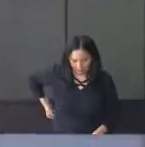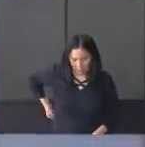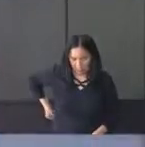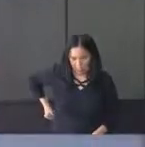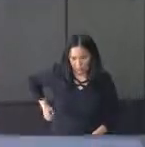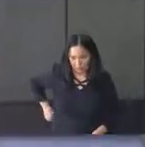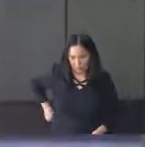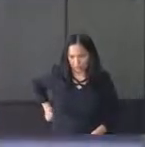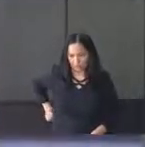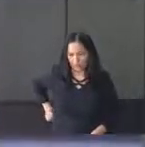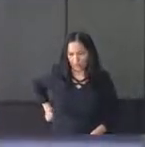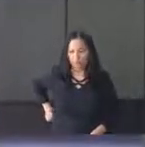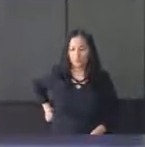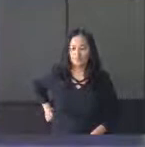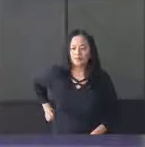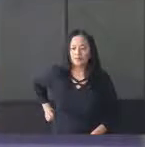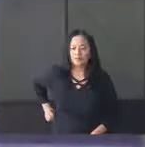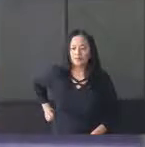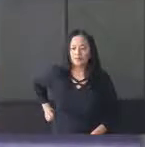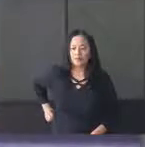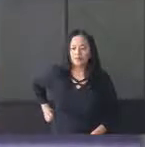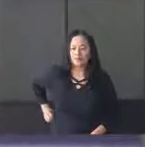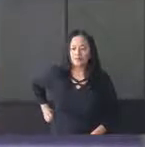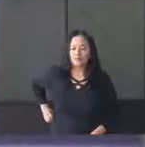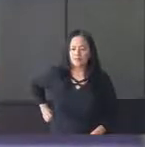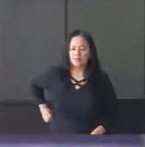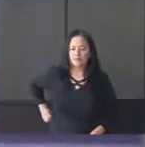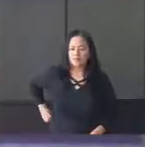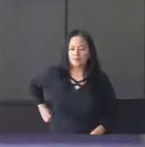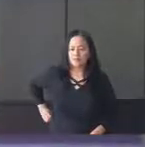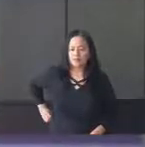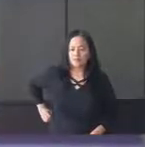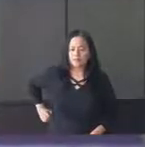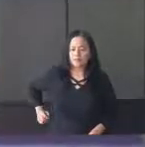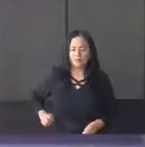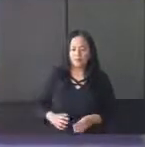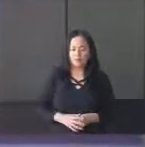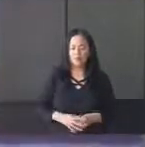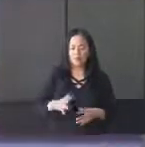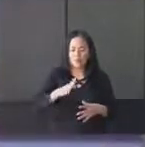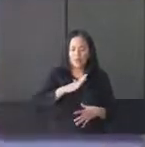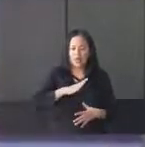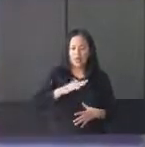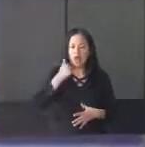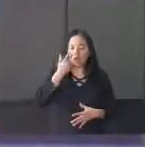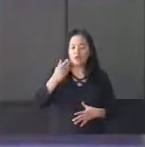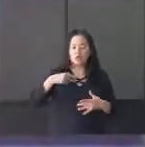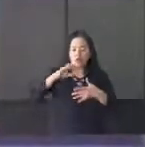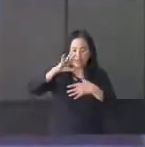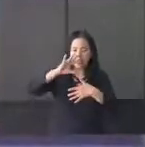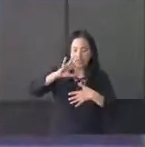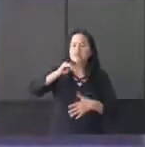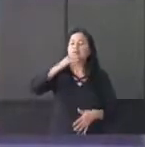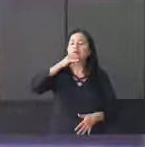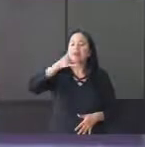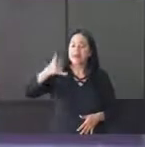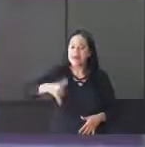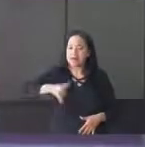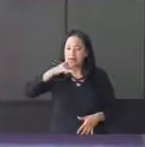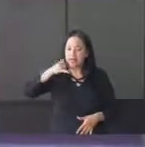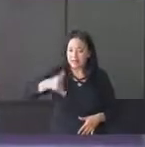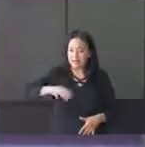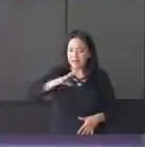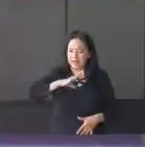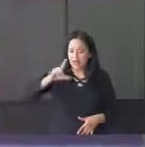supported and we still support. Riace is a small town of the Calabria region in the south of Italy,